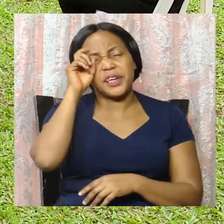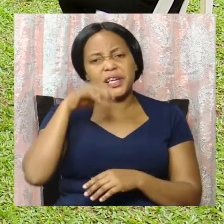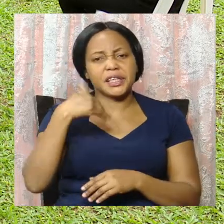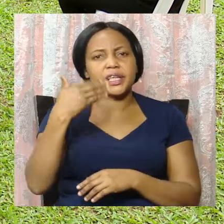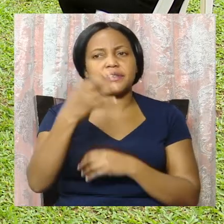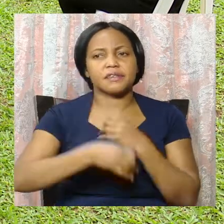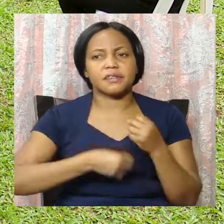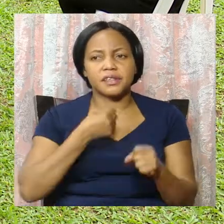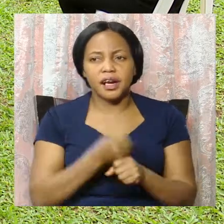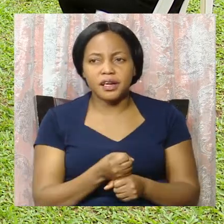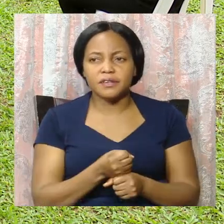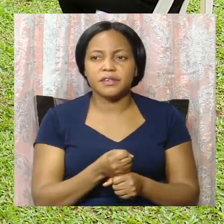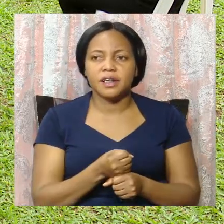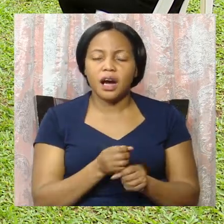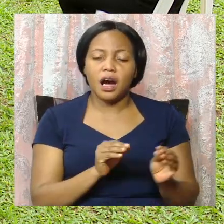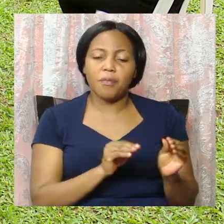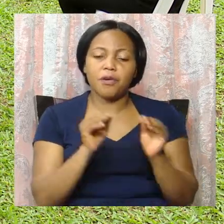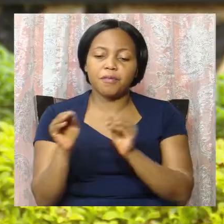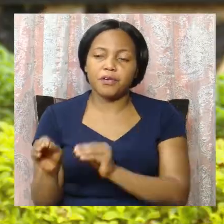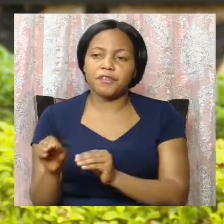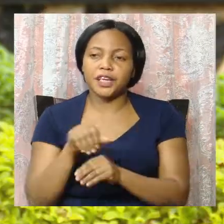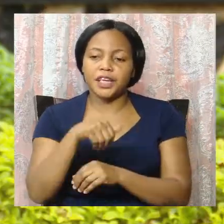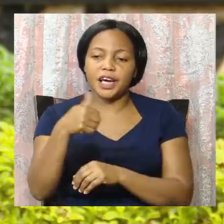hoping that next year I'm going